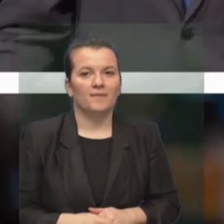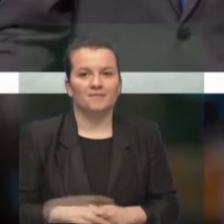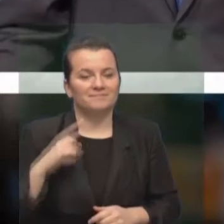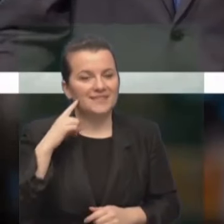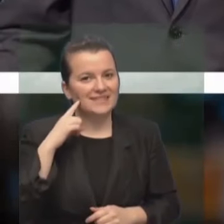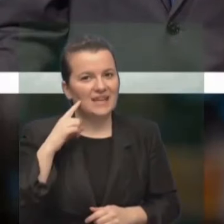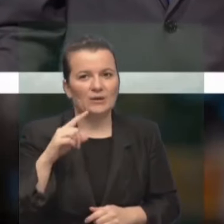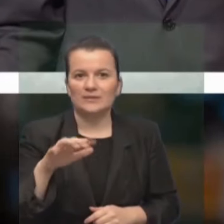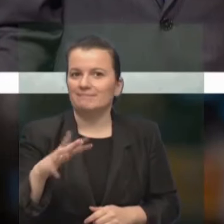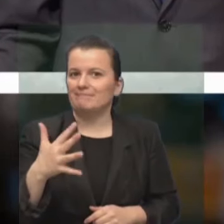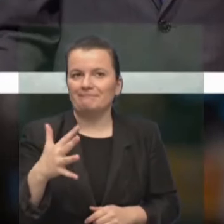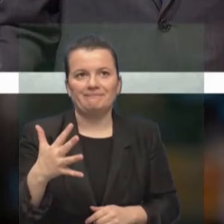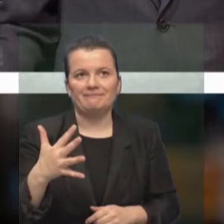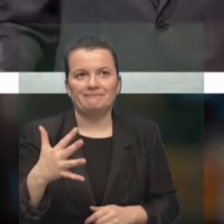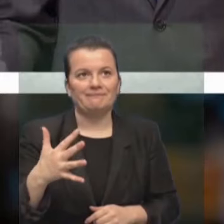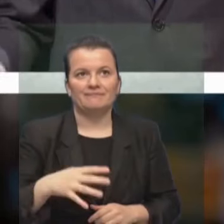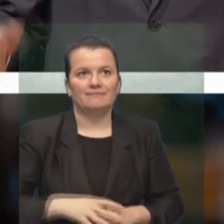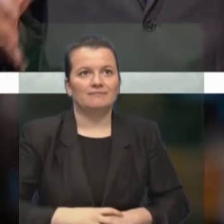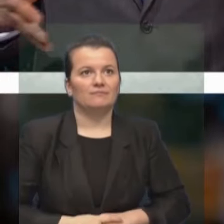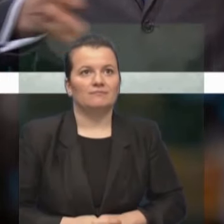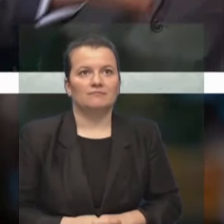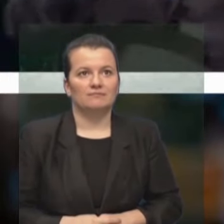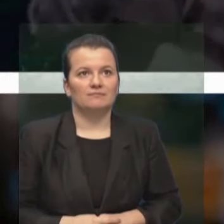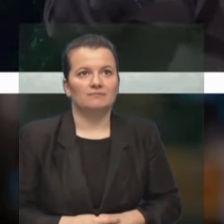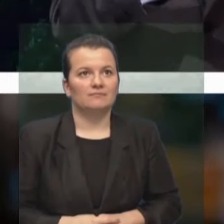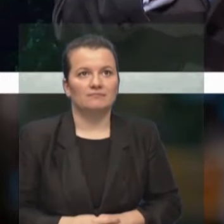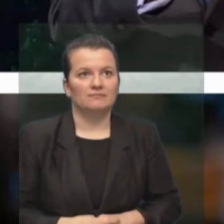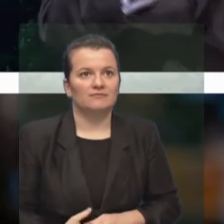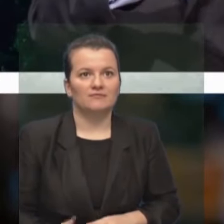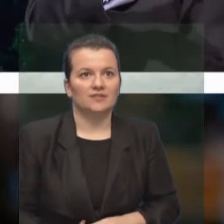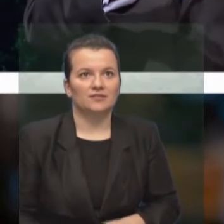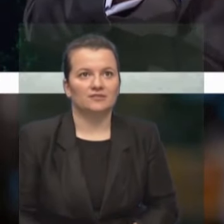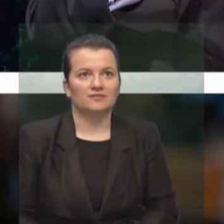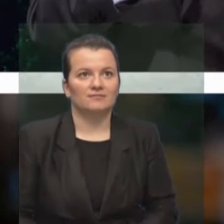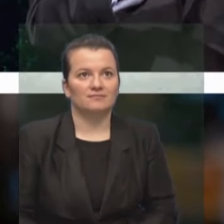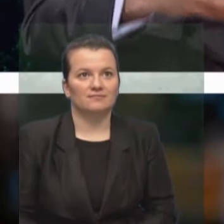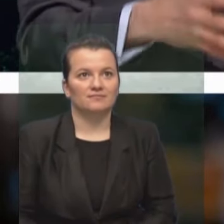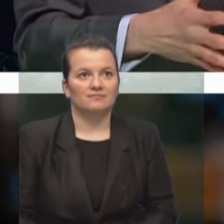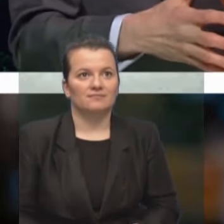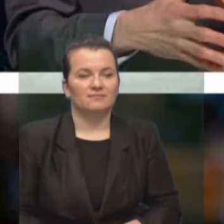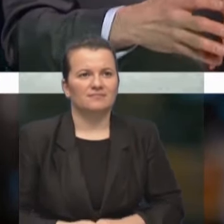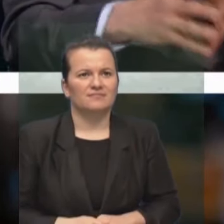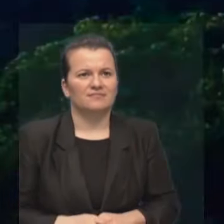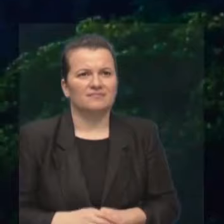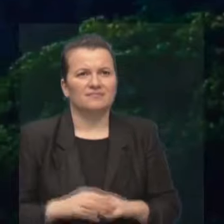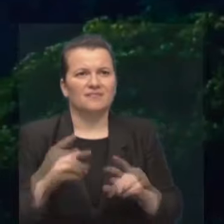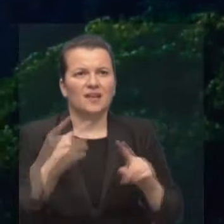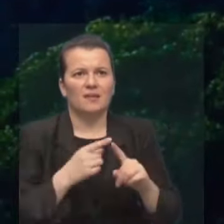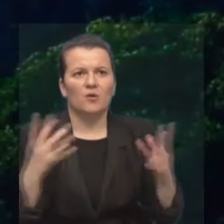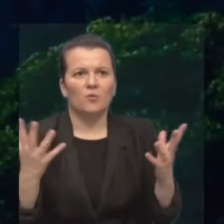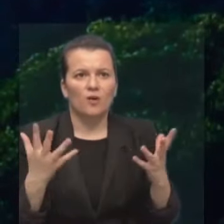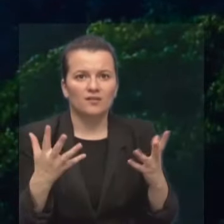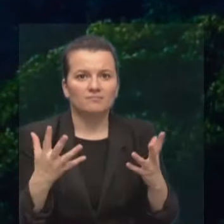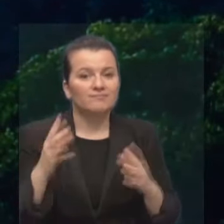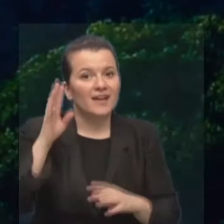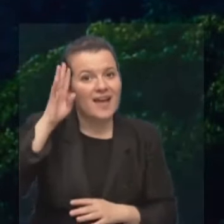come. Driving the heart of innovation expresses the deeply human and generous dimension of Renault,